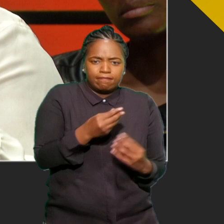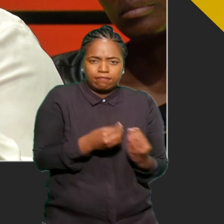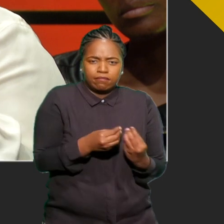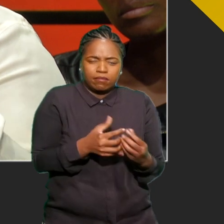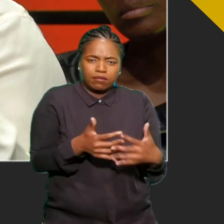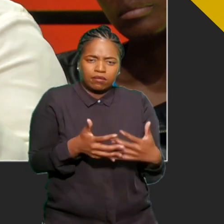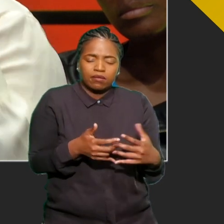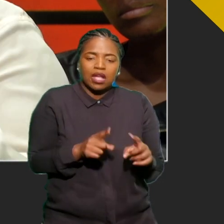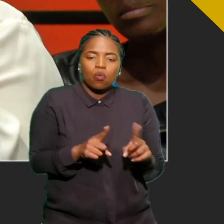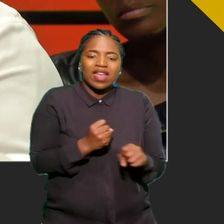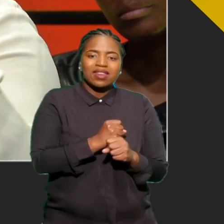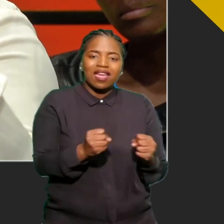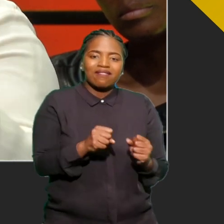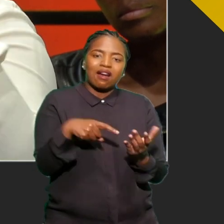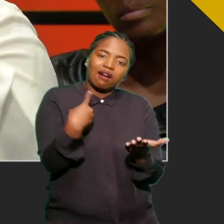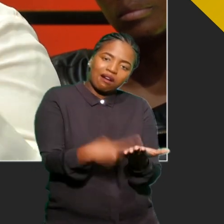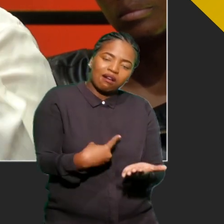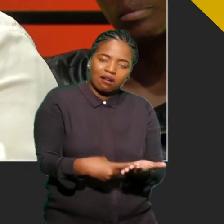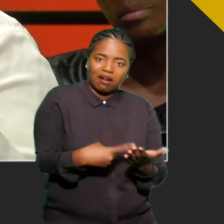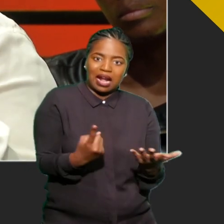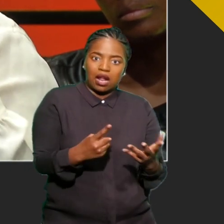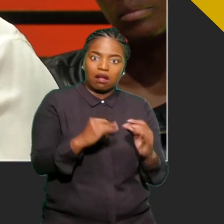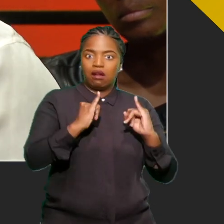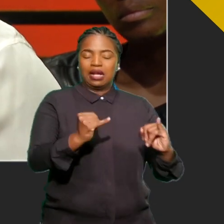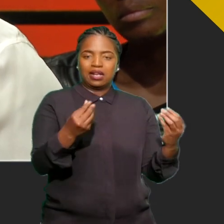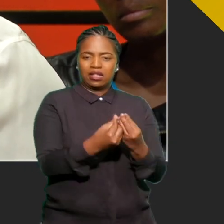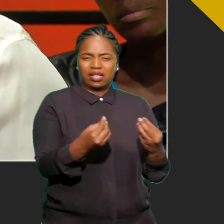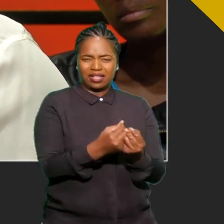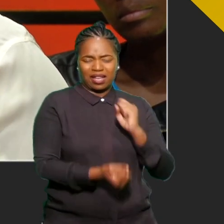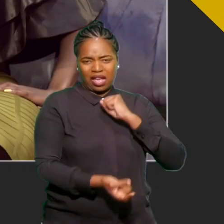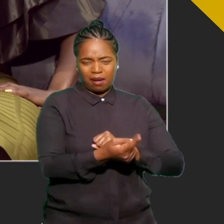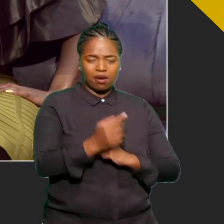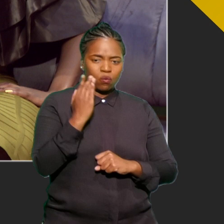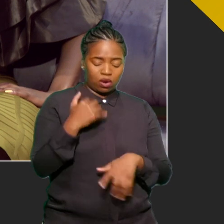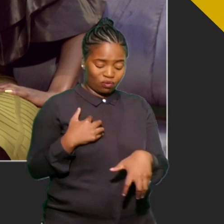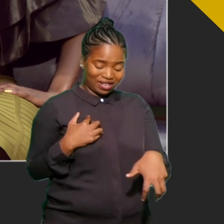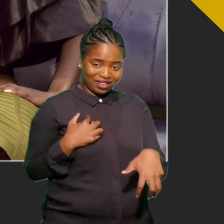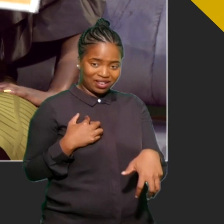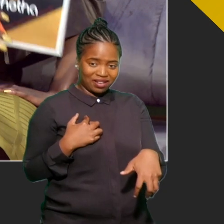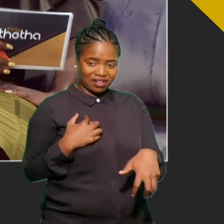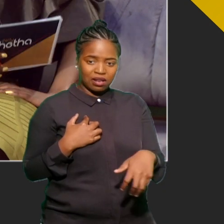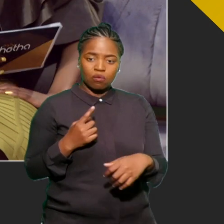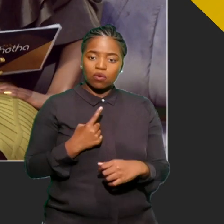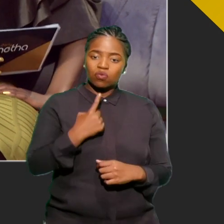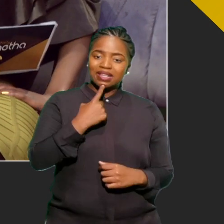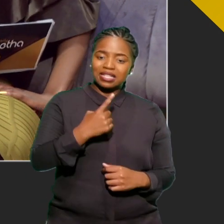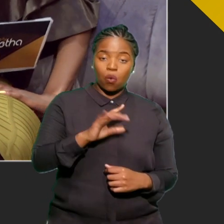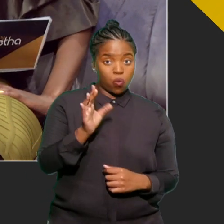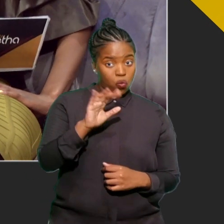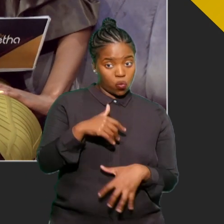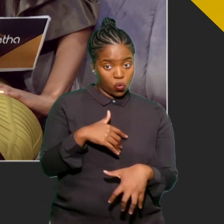in that sense. So we don't talk about the nasty things that can happen. In fact, we joke about it. Yeah. I'm nauseous,